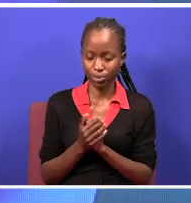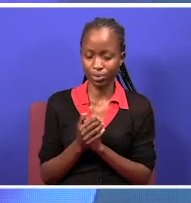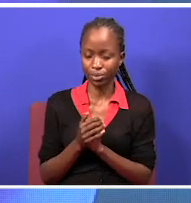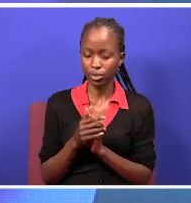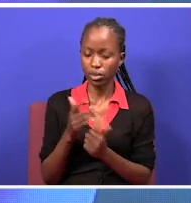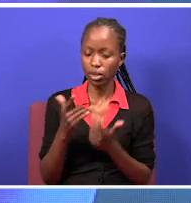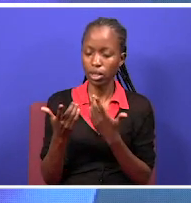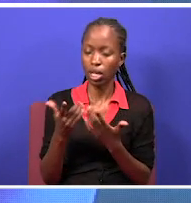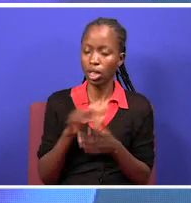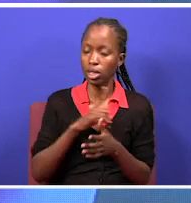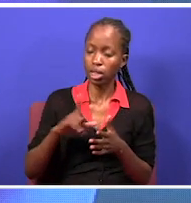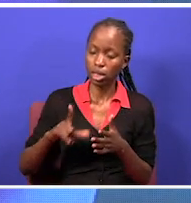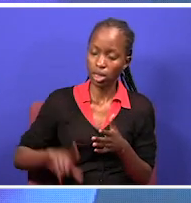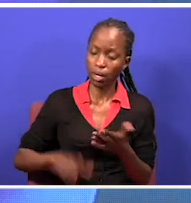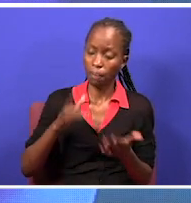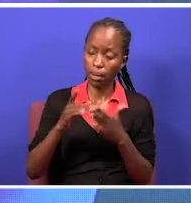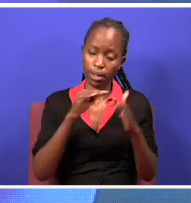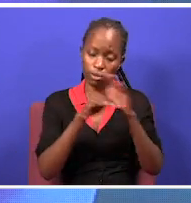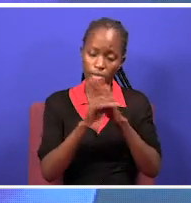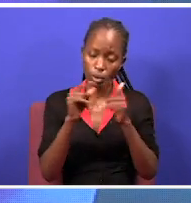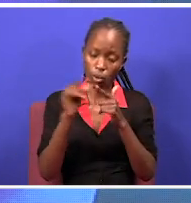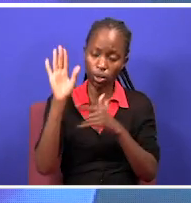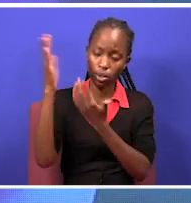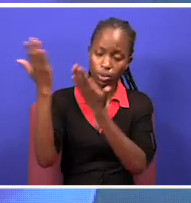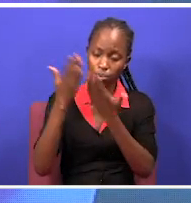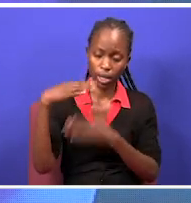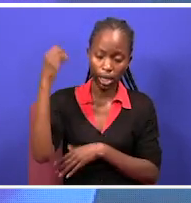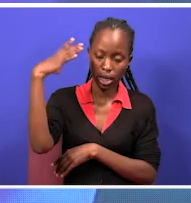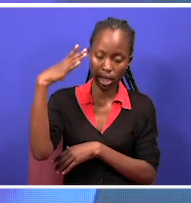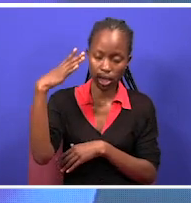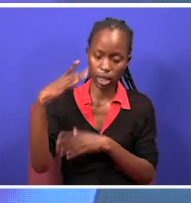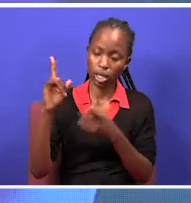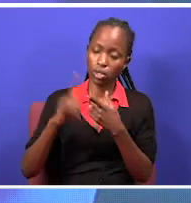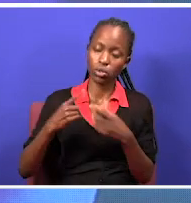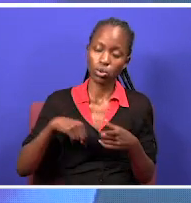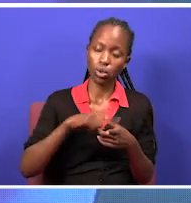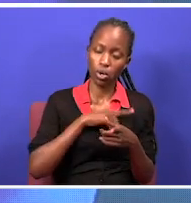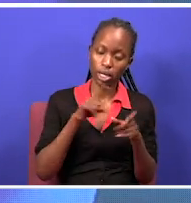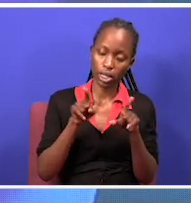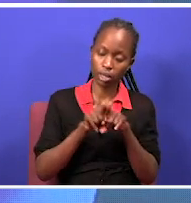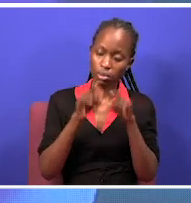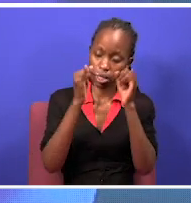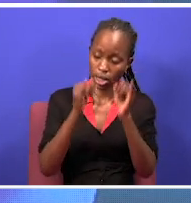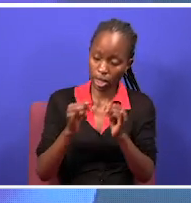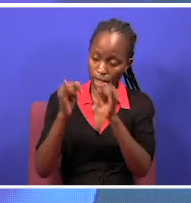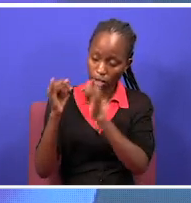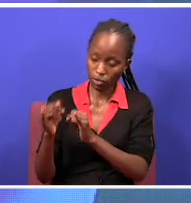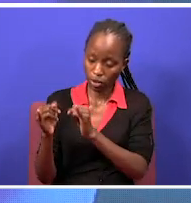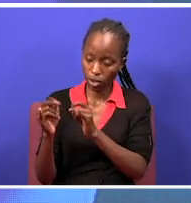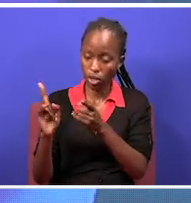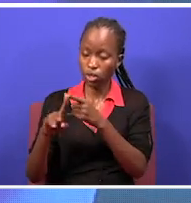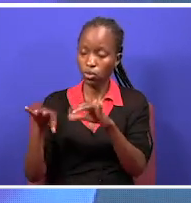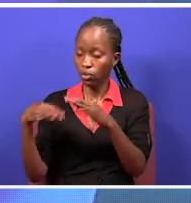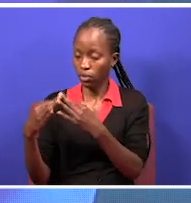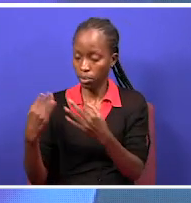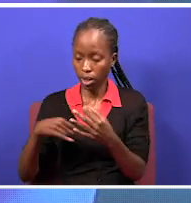the entrance of your word bring light to us as individuals, to our